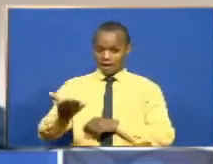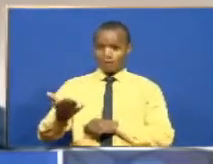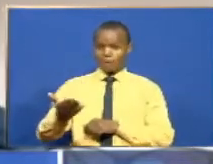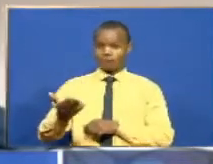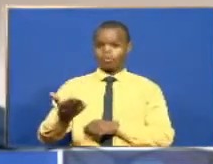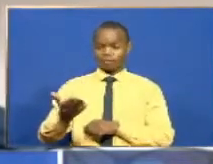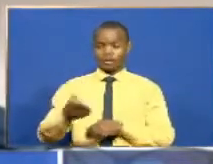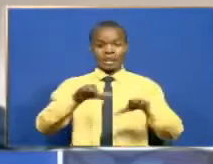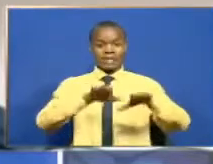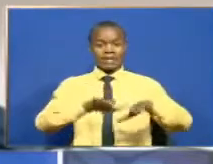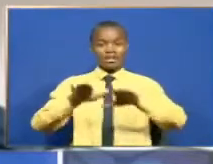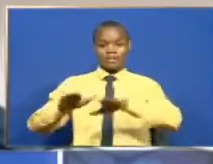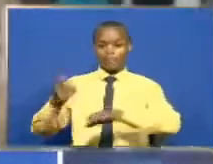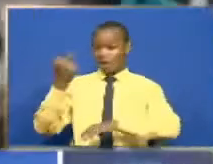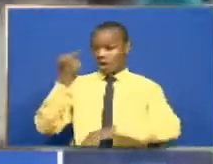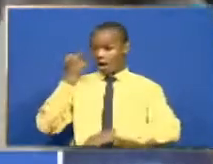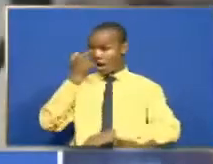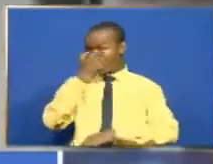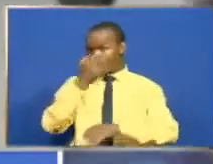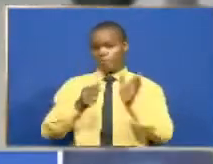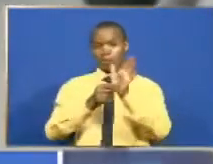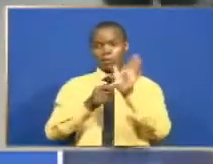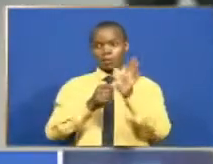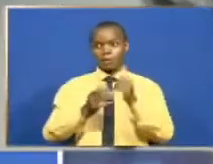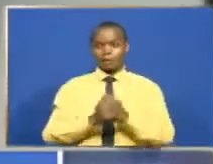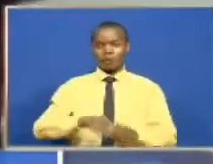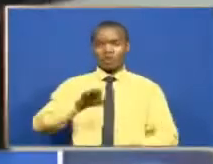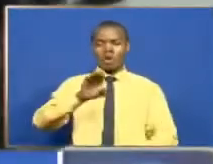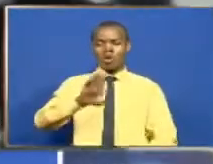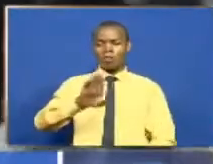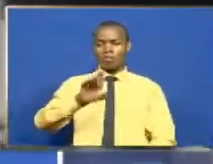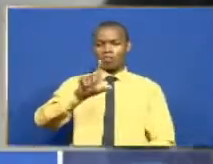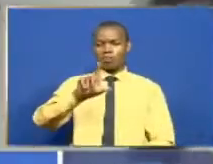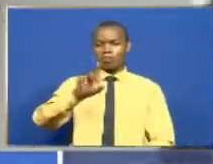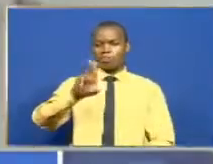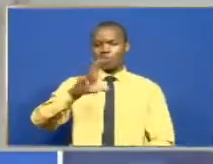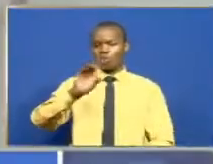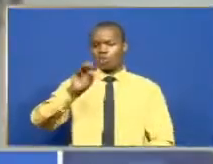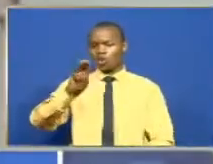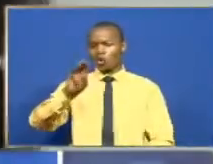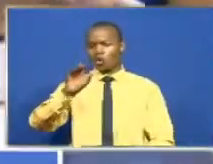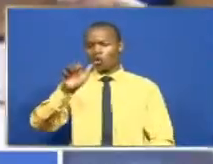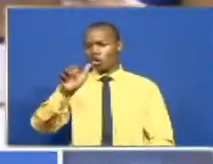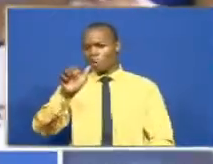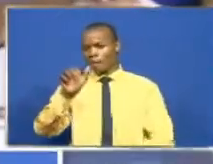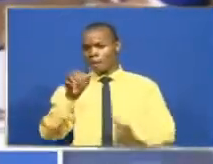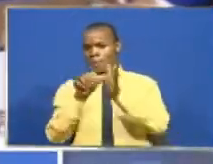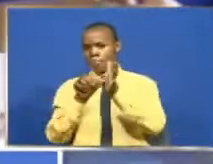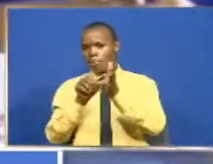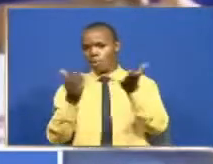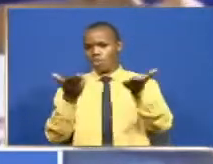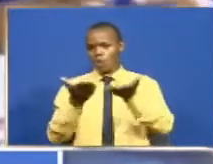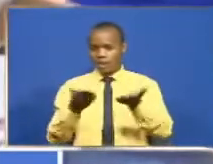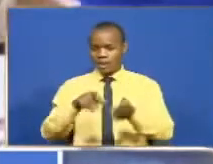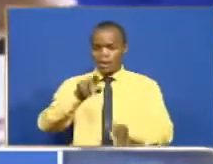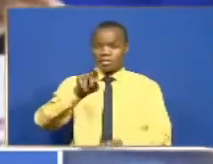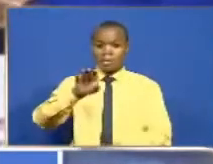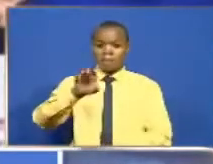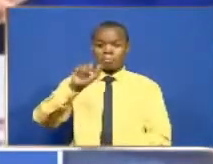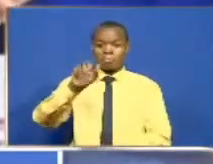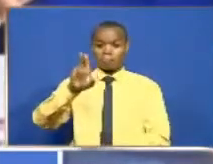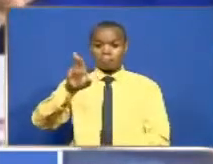from eye issues. Glaucoma is a condition that results from buildup of high pressure inside the eye. Experts say at